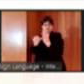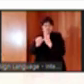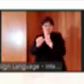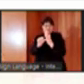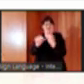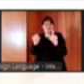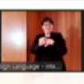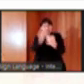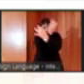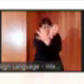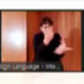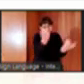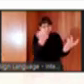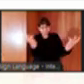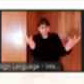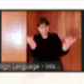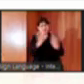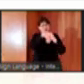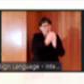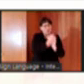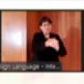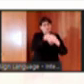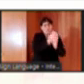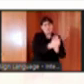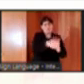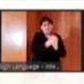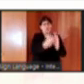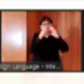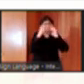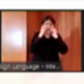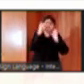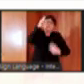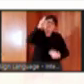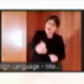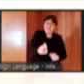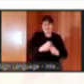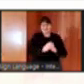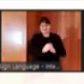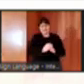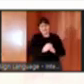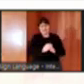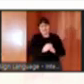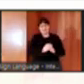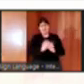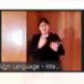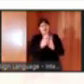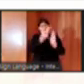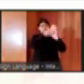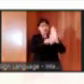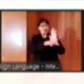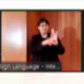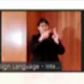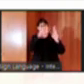that people must wash their hands and wear their masks. We've been able to implement programs